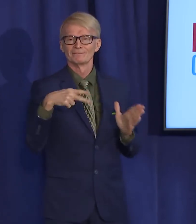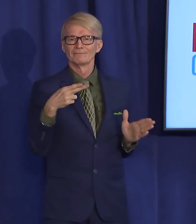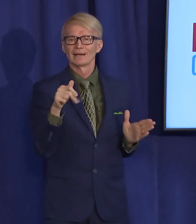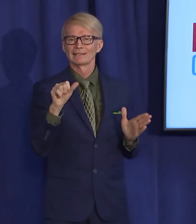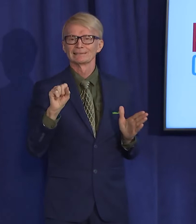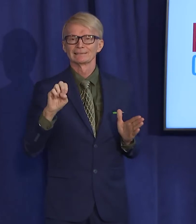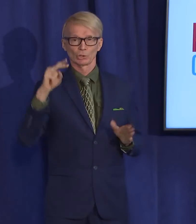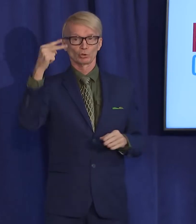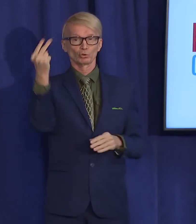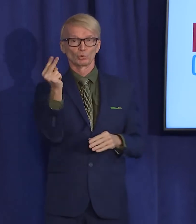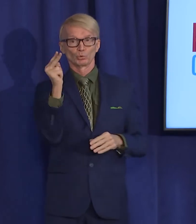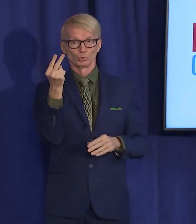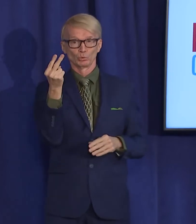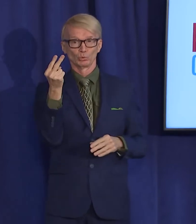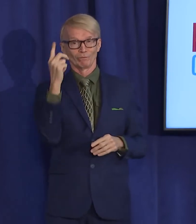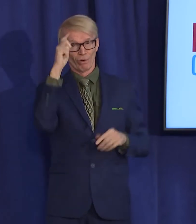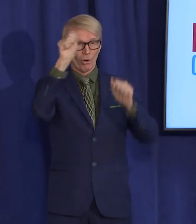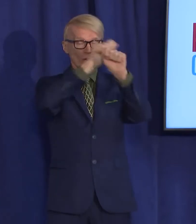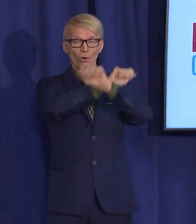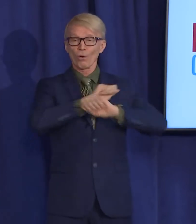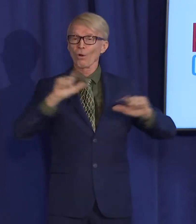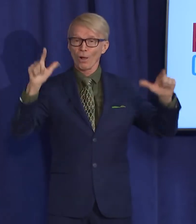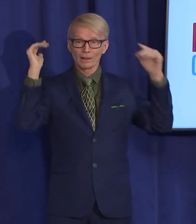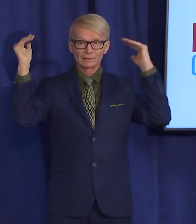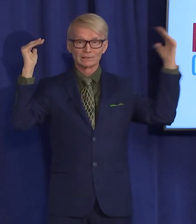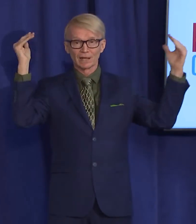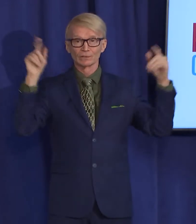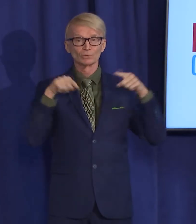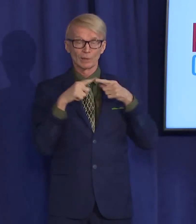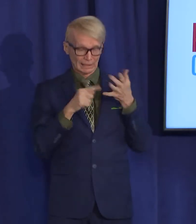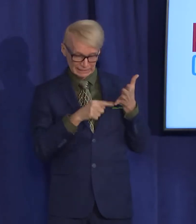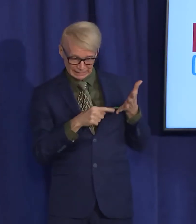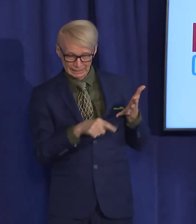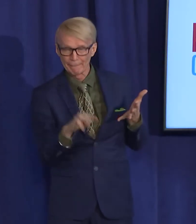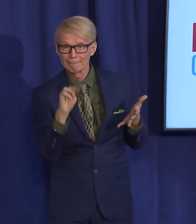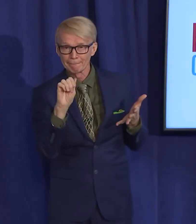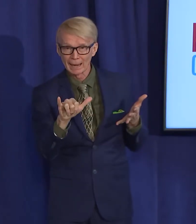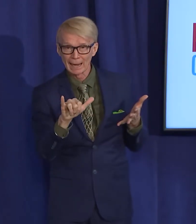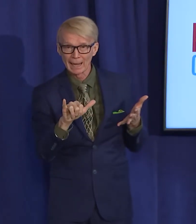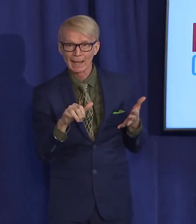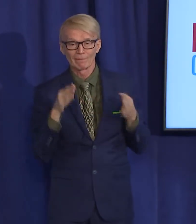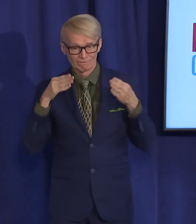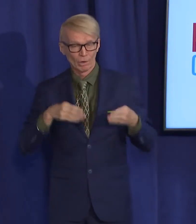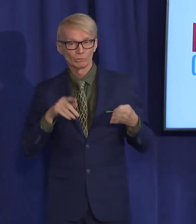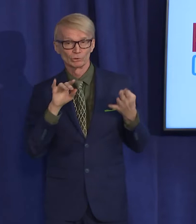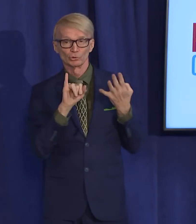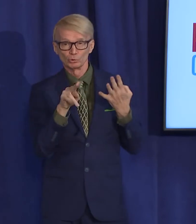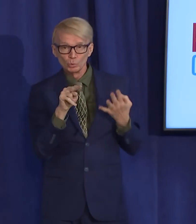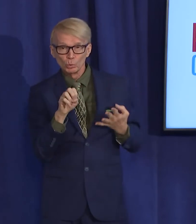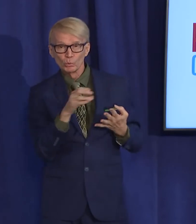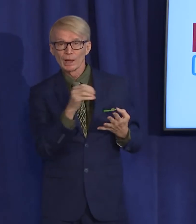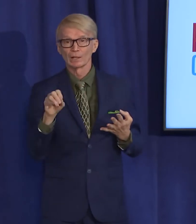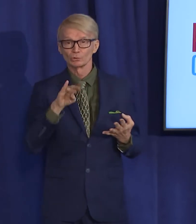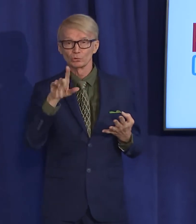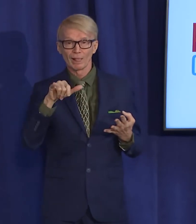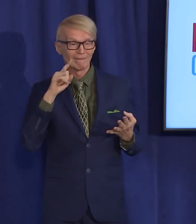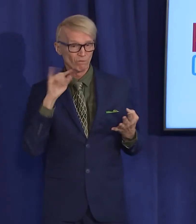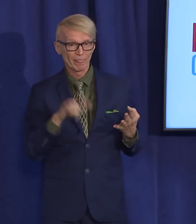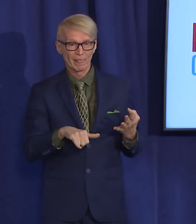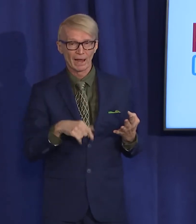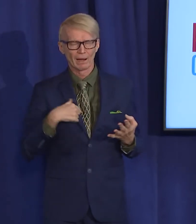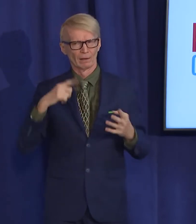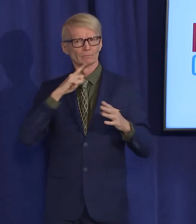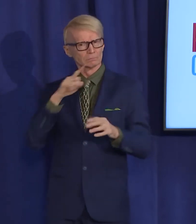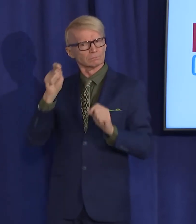adults, at the end of May, with a focus on getting those folks vaccinated in June and July. I was honestly surprised to hear President